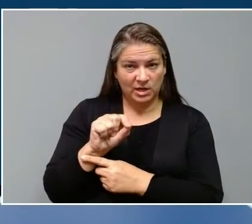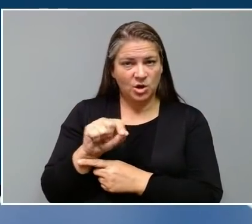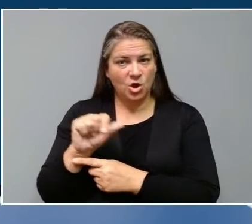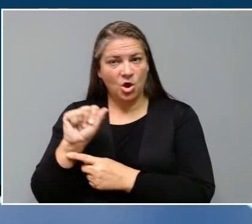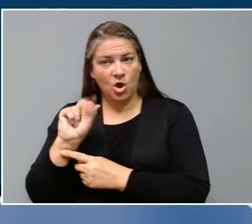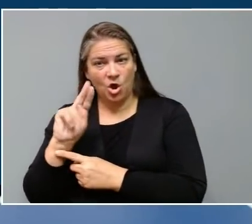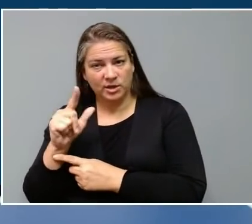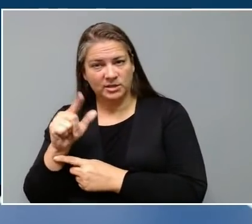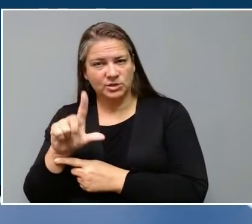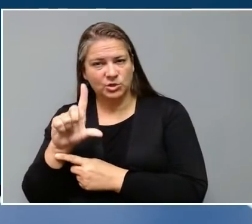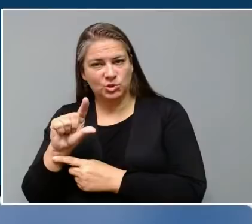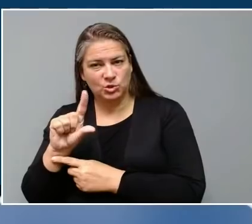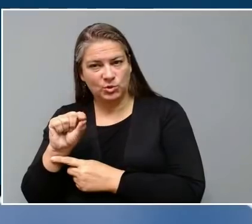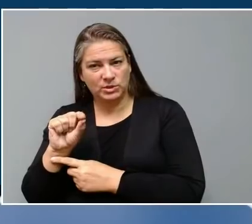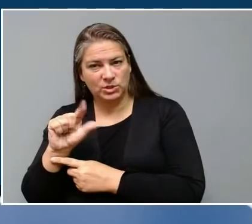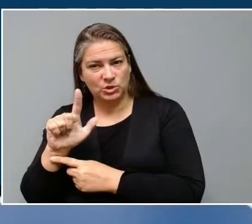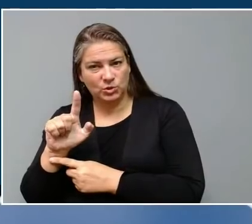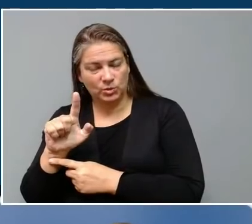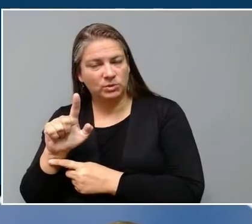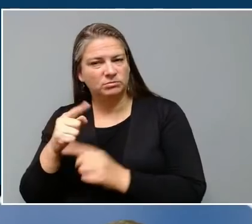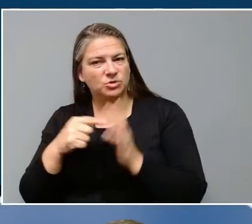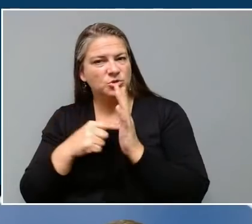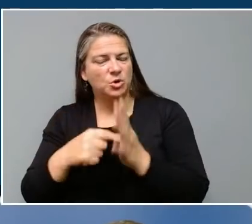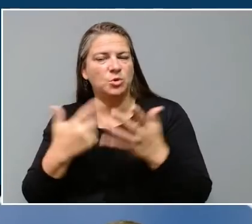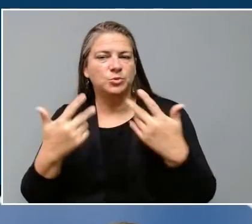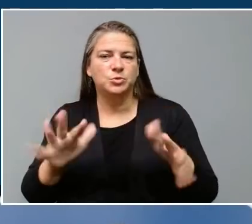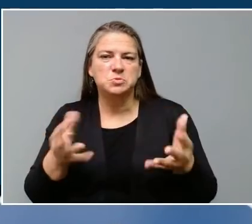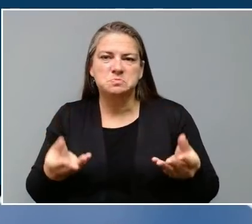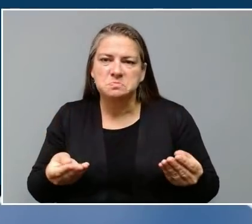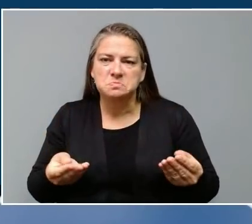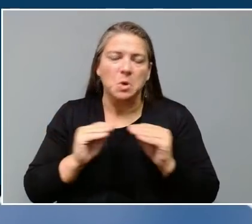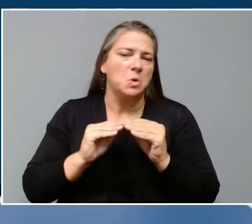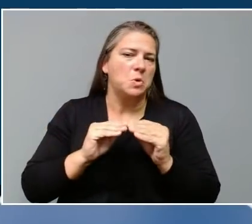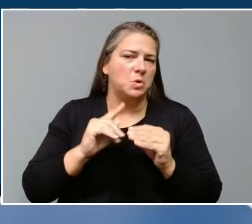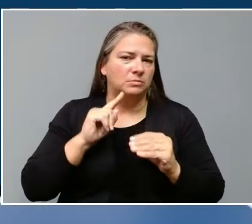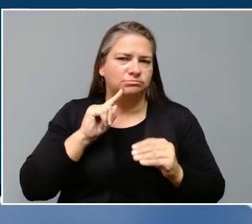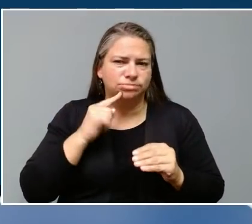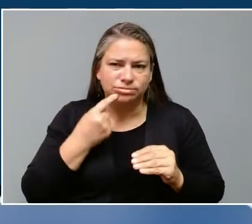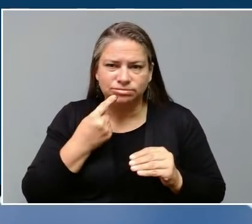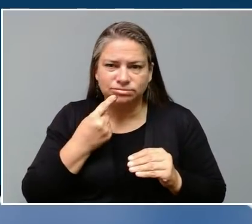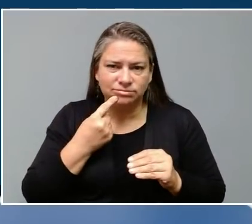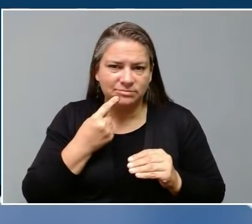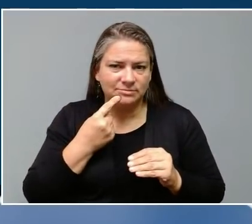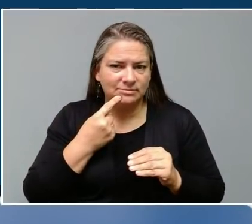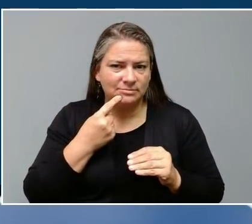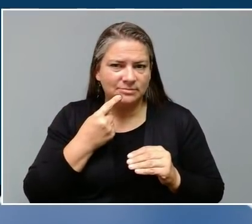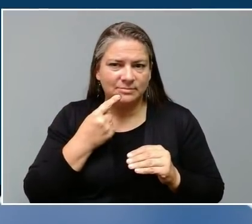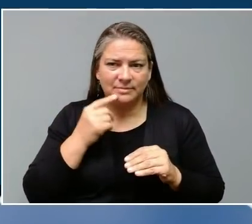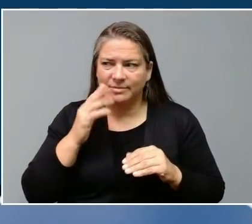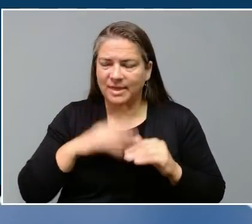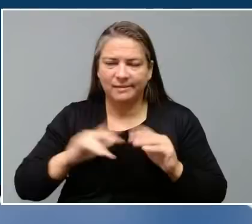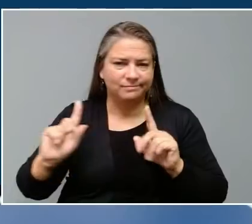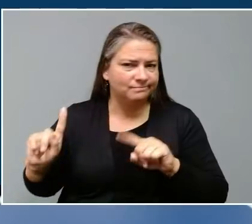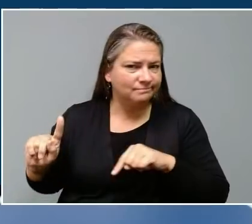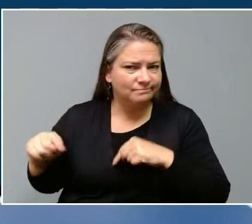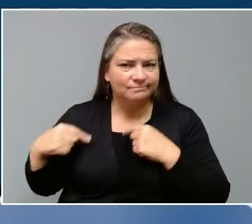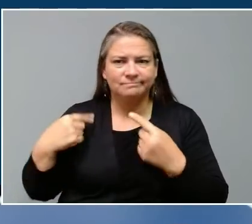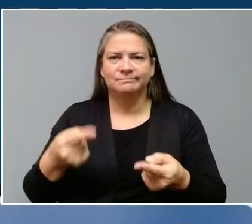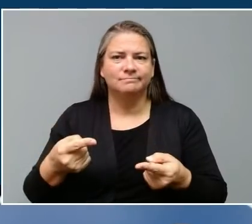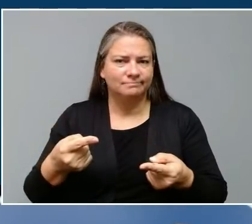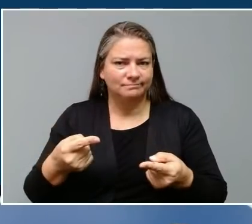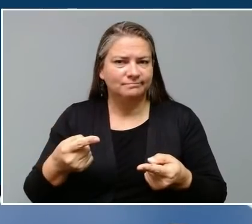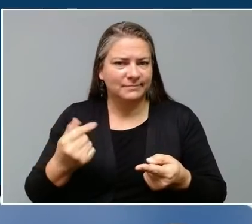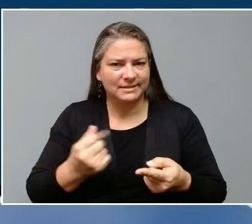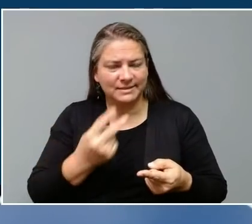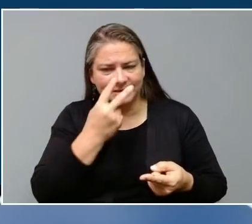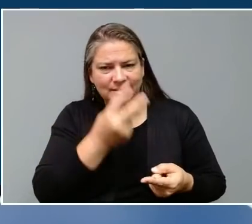more significant the Delta variant is than anything that we have faced. And then who